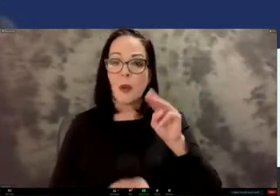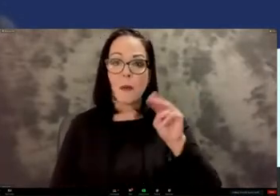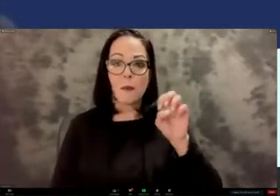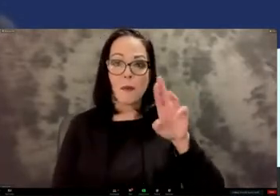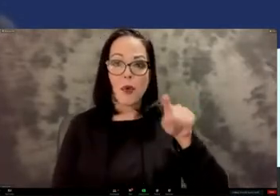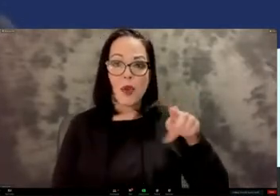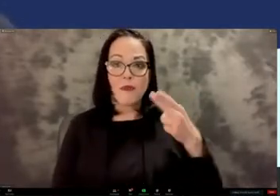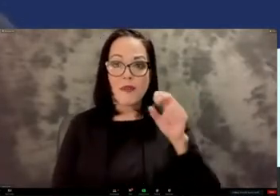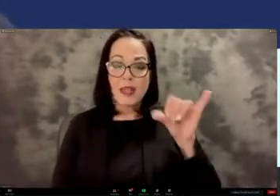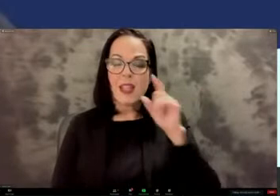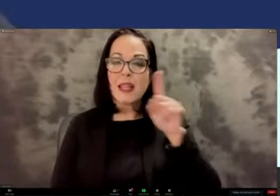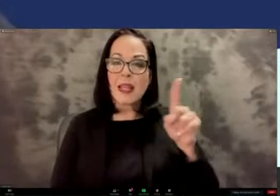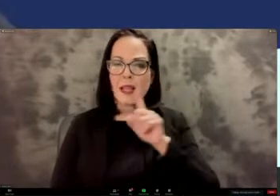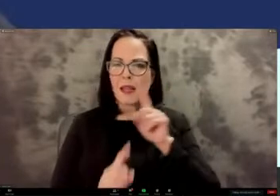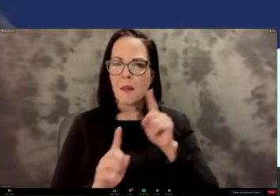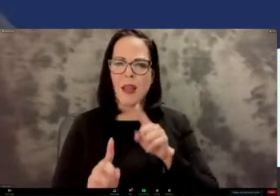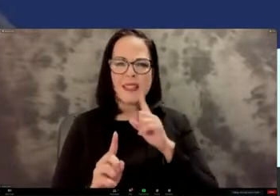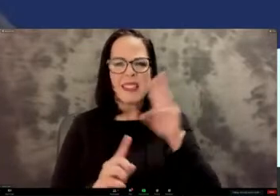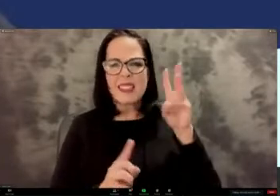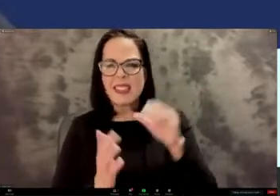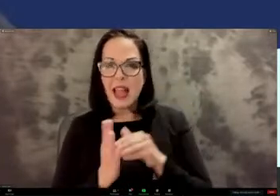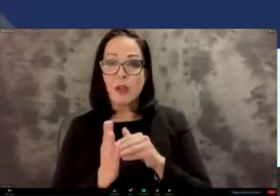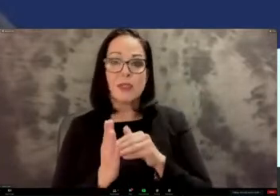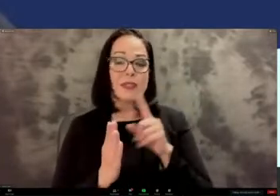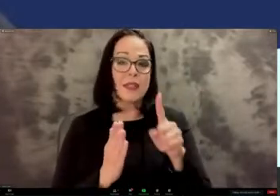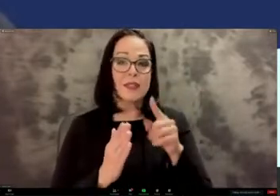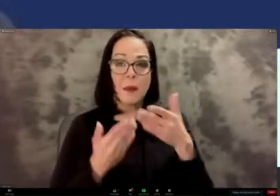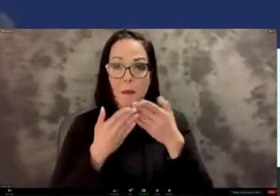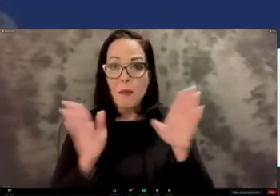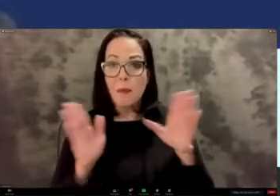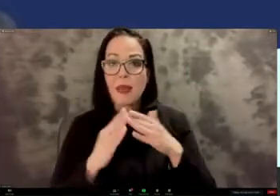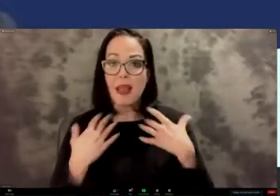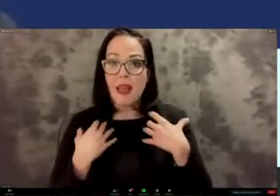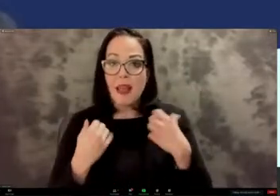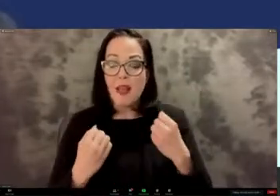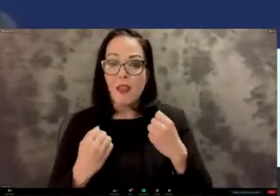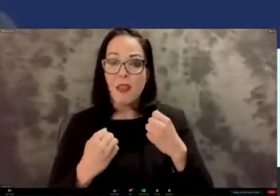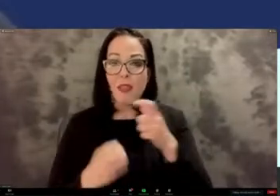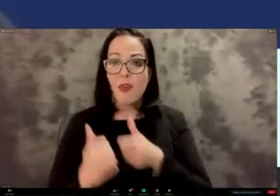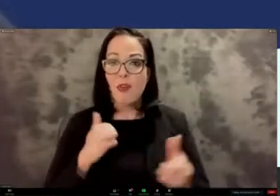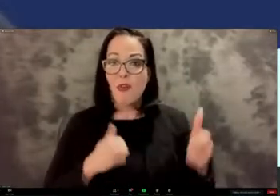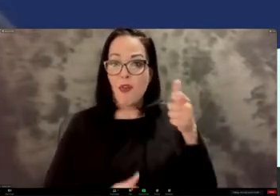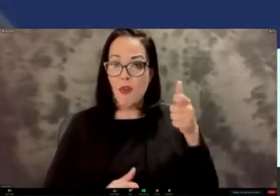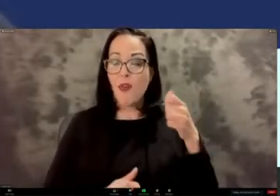of 6,000 dedicated public health officers serving the most